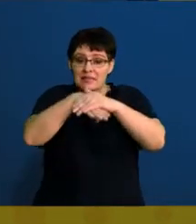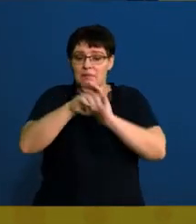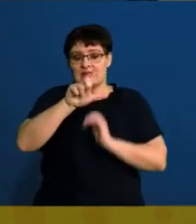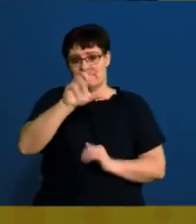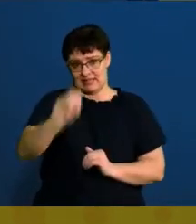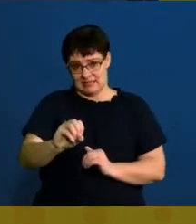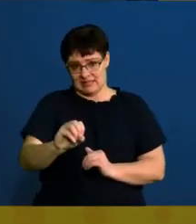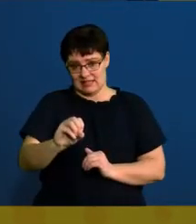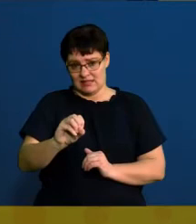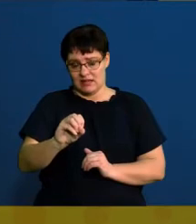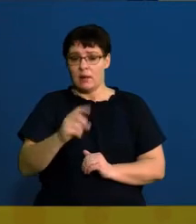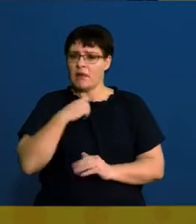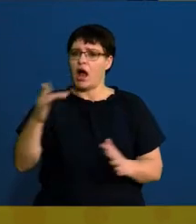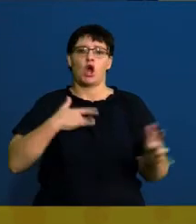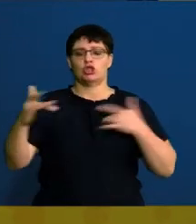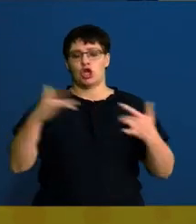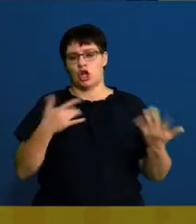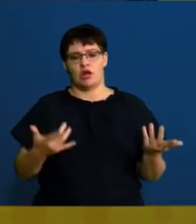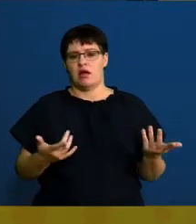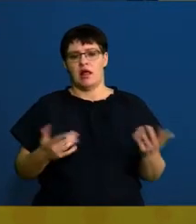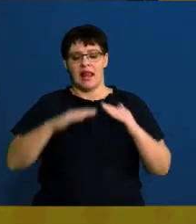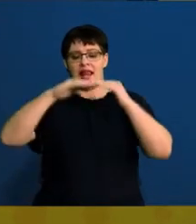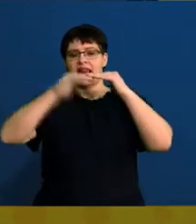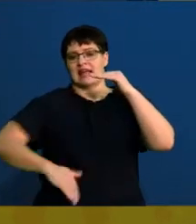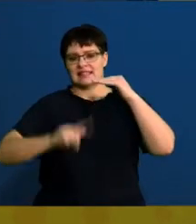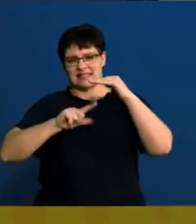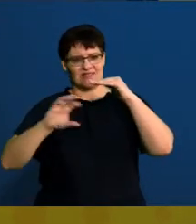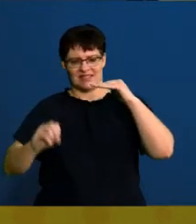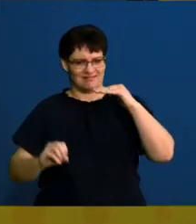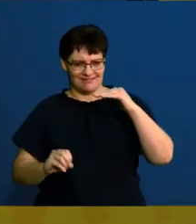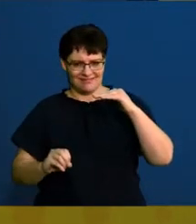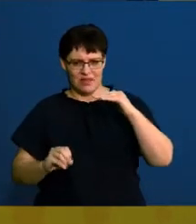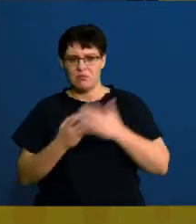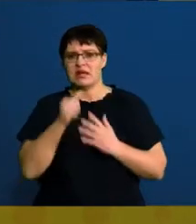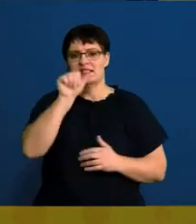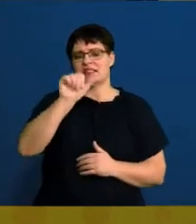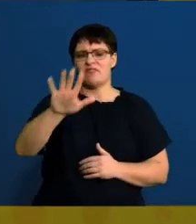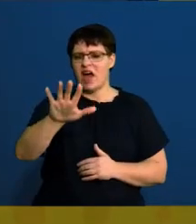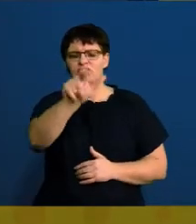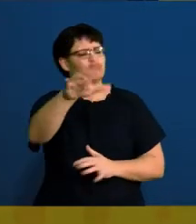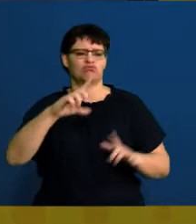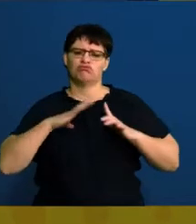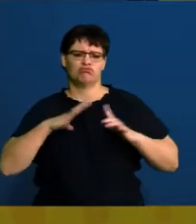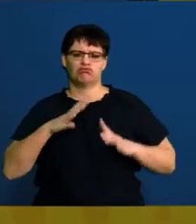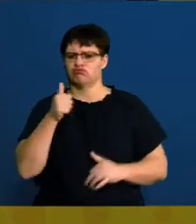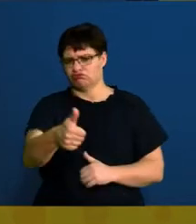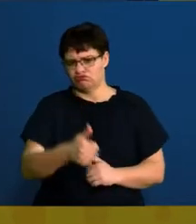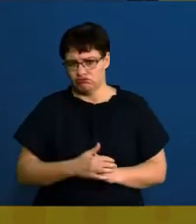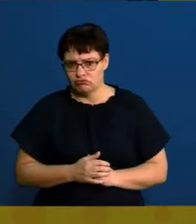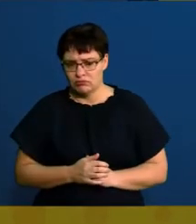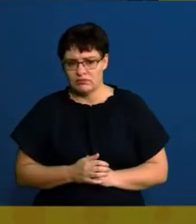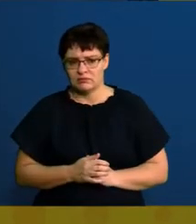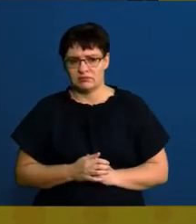words, so you don't have to worry if you are less than 70. If you are at 65, you are still okay.